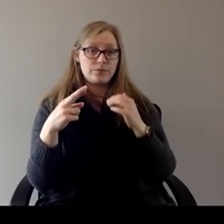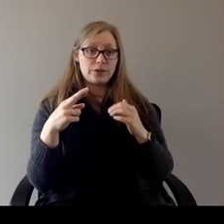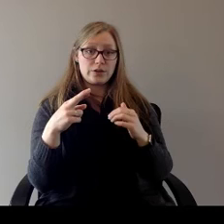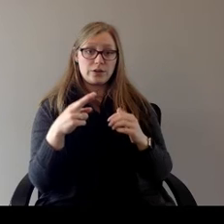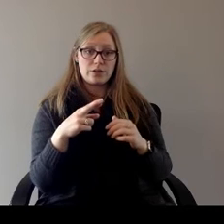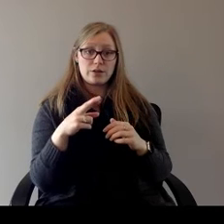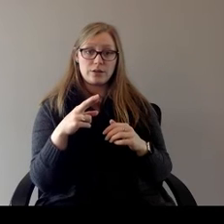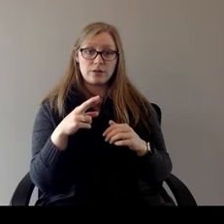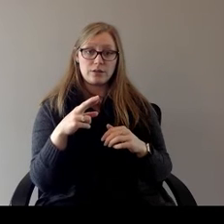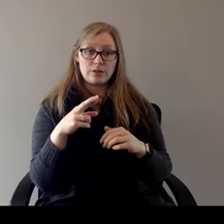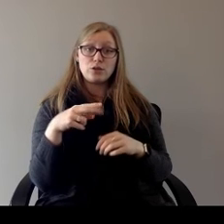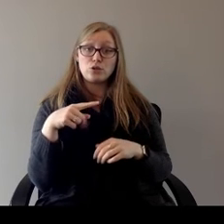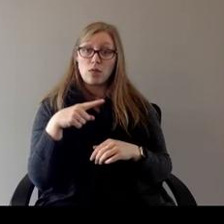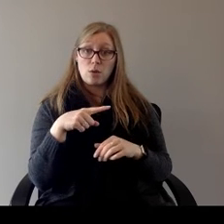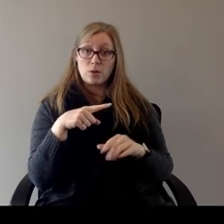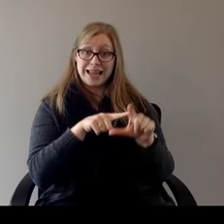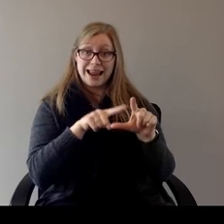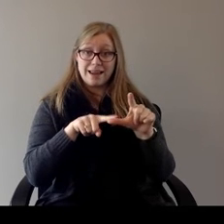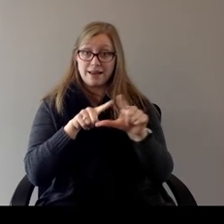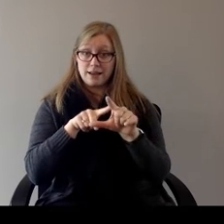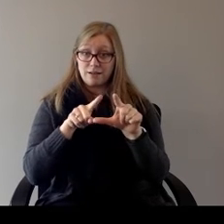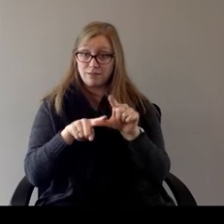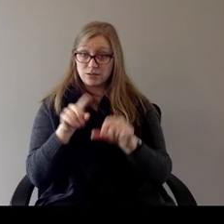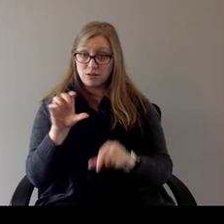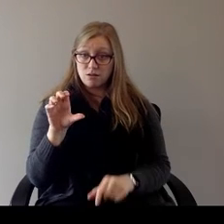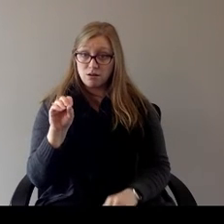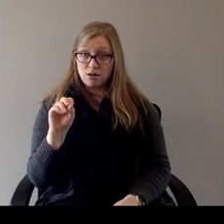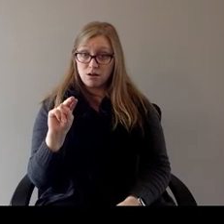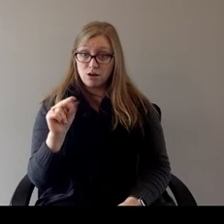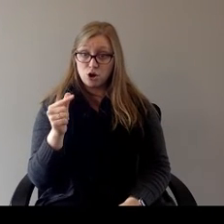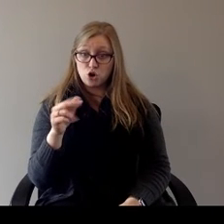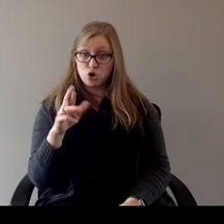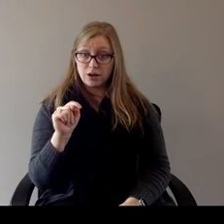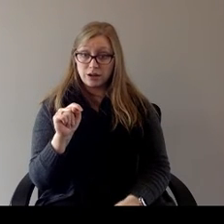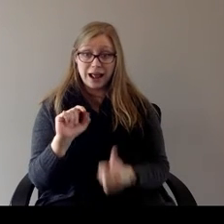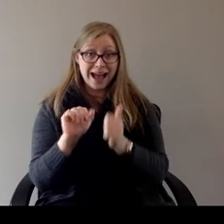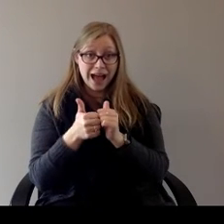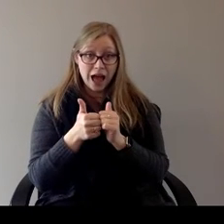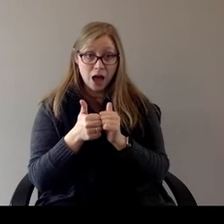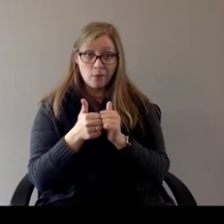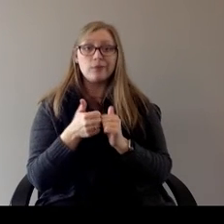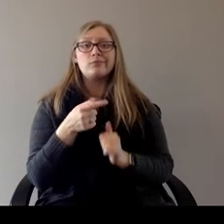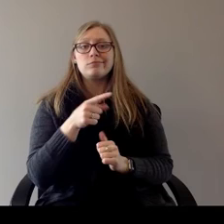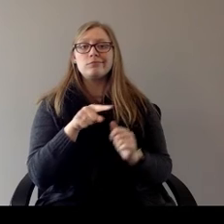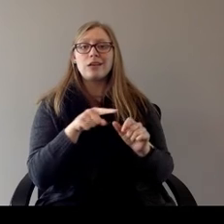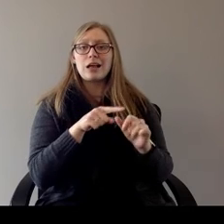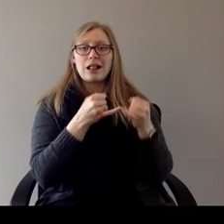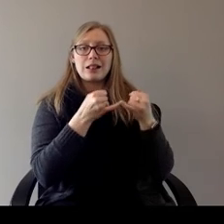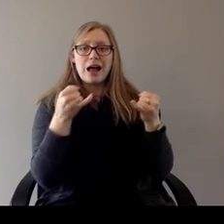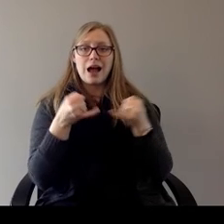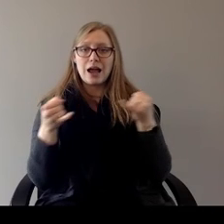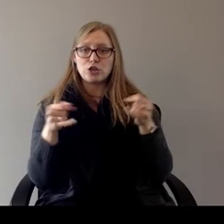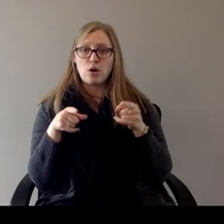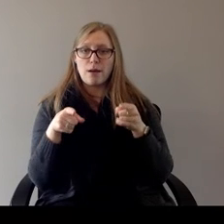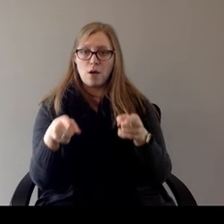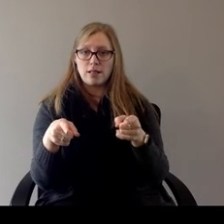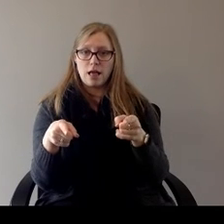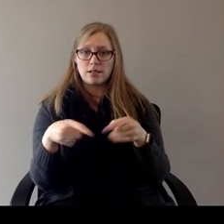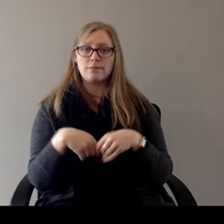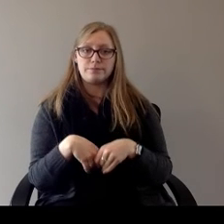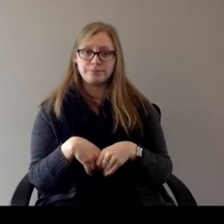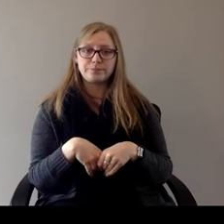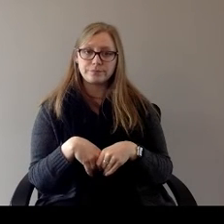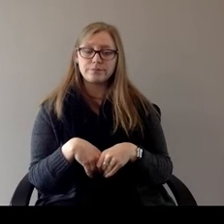is congruent because of the fact that our lines are parallel. So we're going to write BC, line